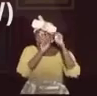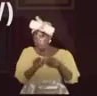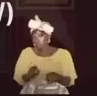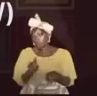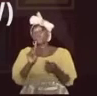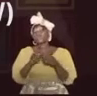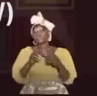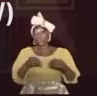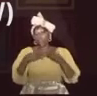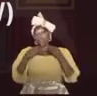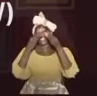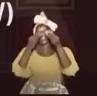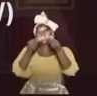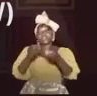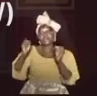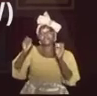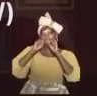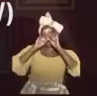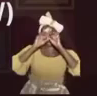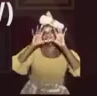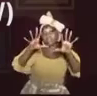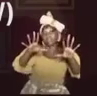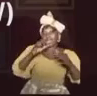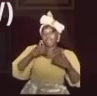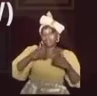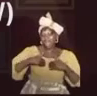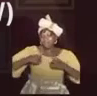they may have it more abundantly.